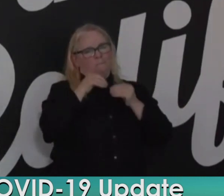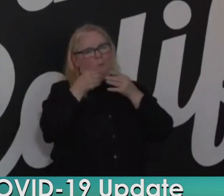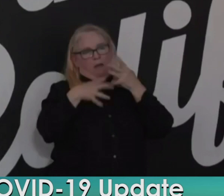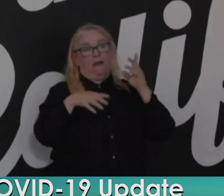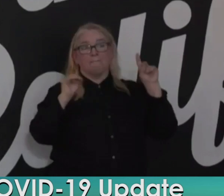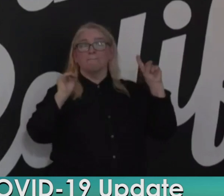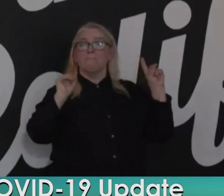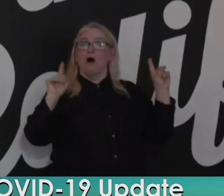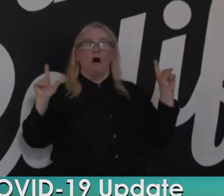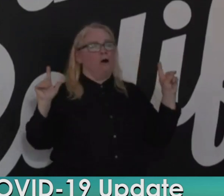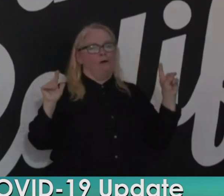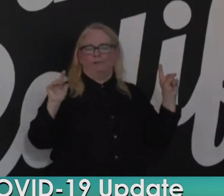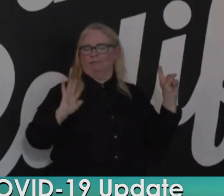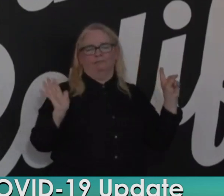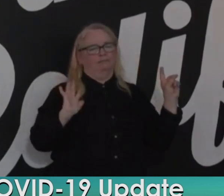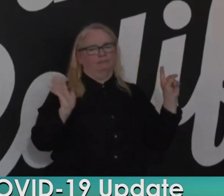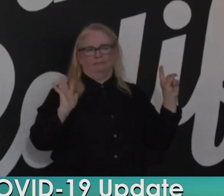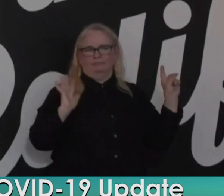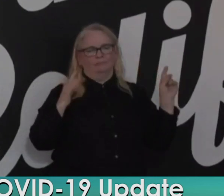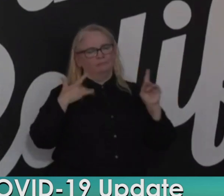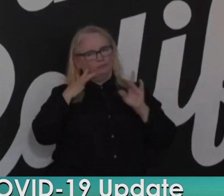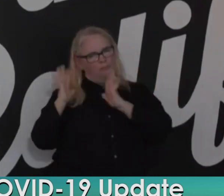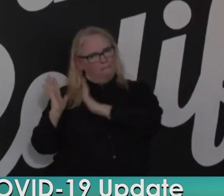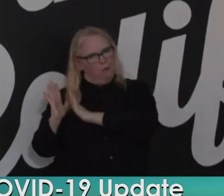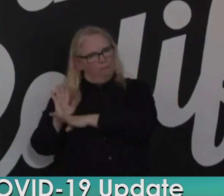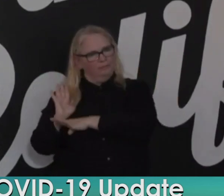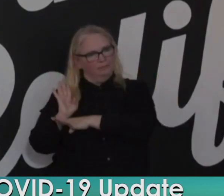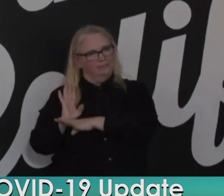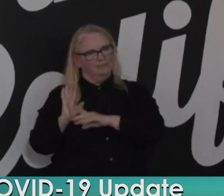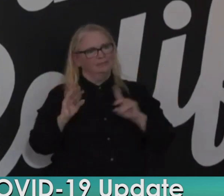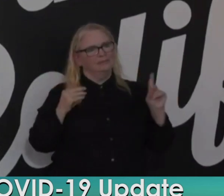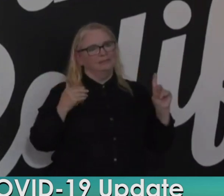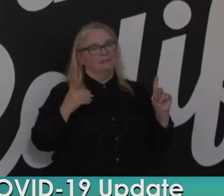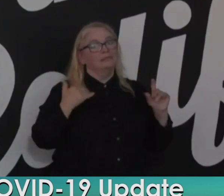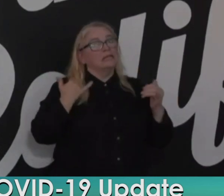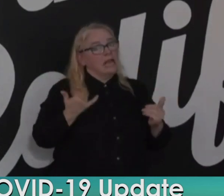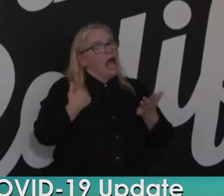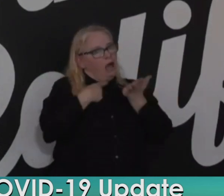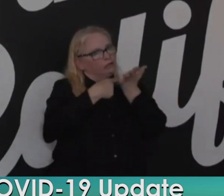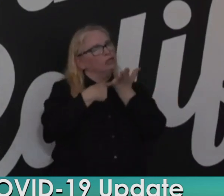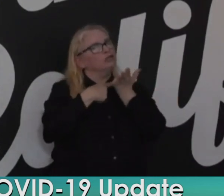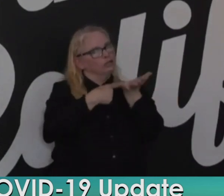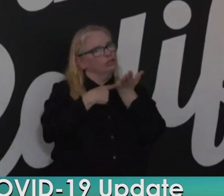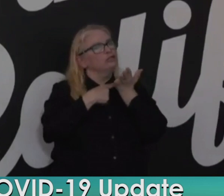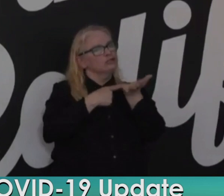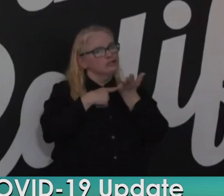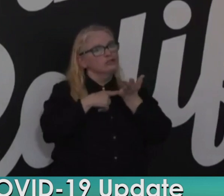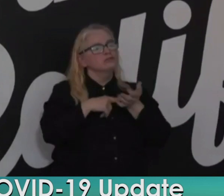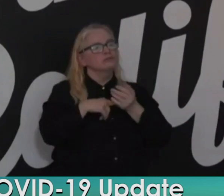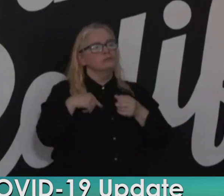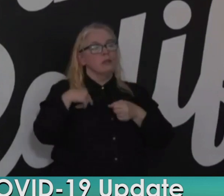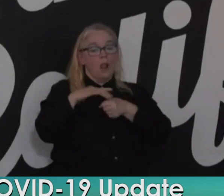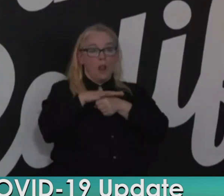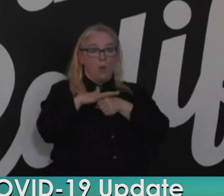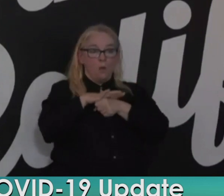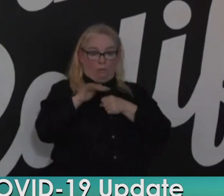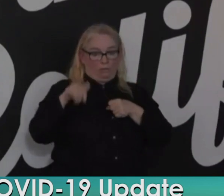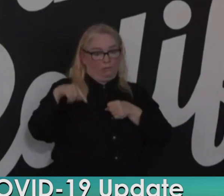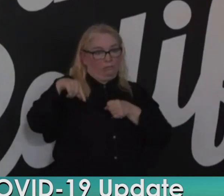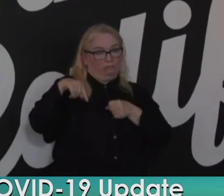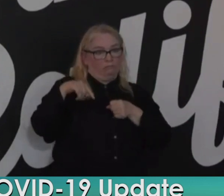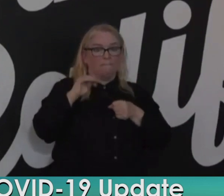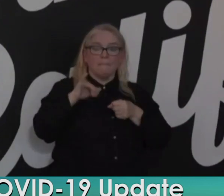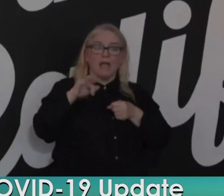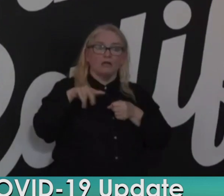statewide, but it is part of the conversations we're having where people can attest with local certification, with concurrence on their local